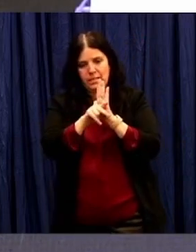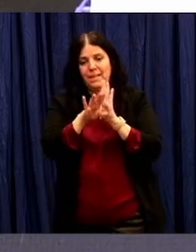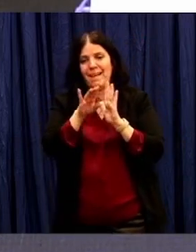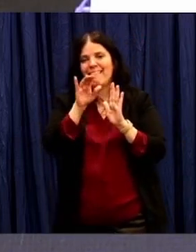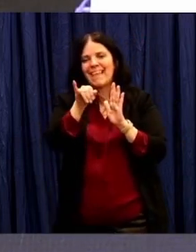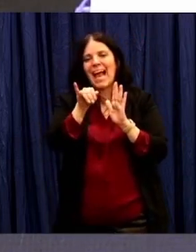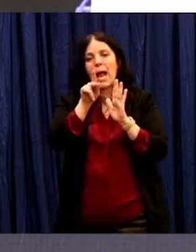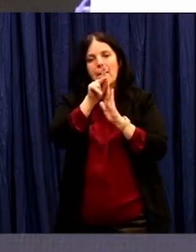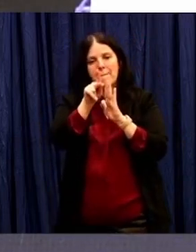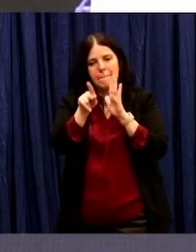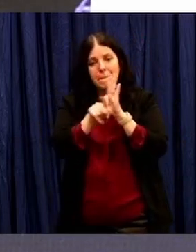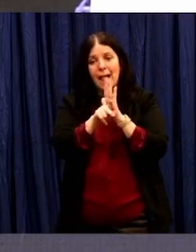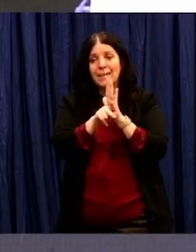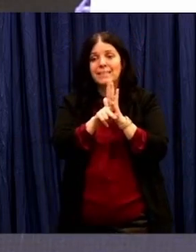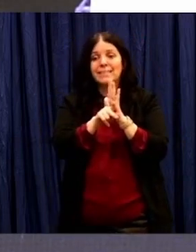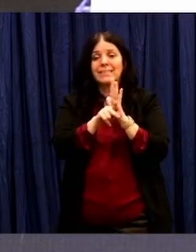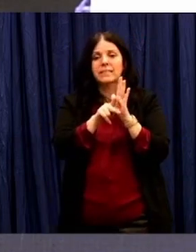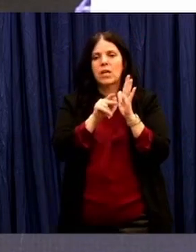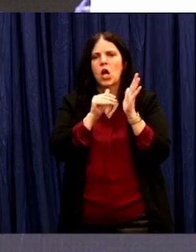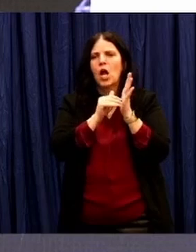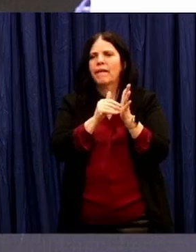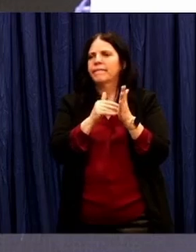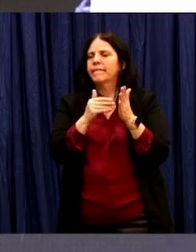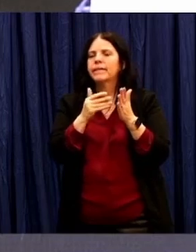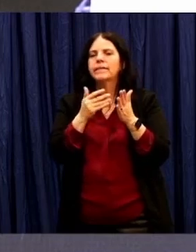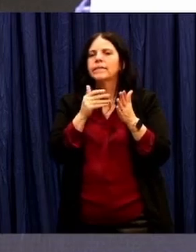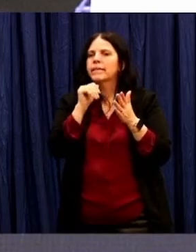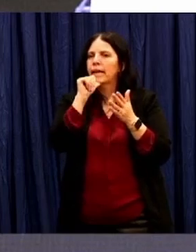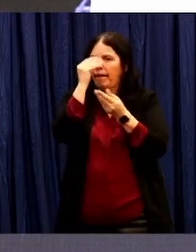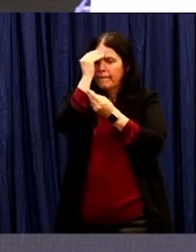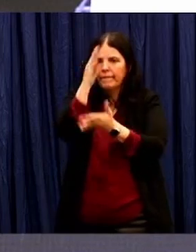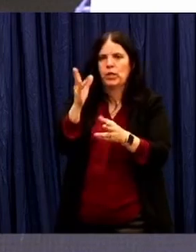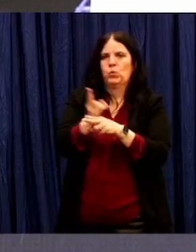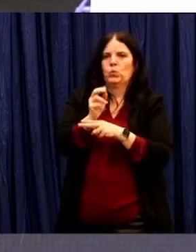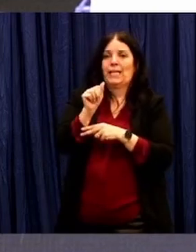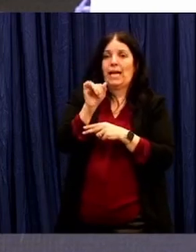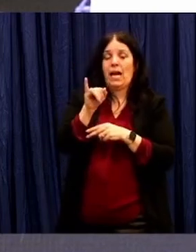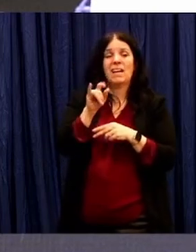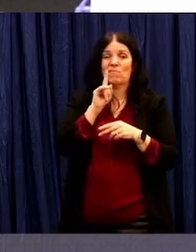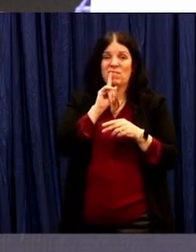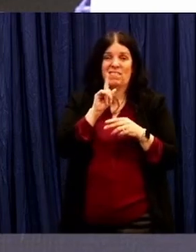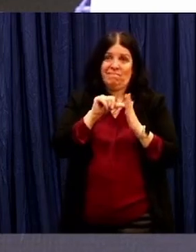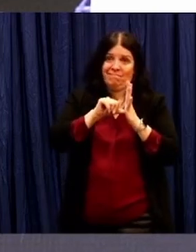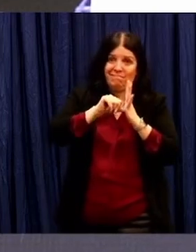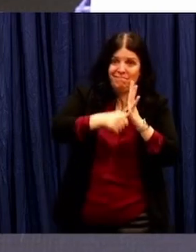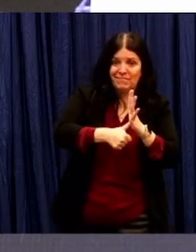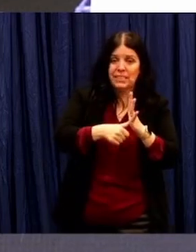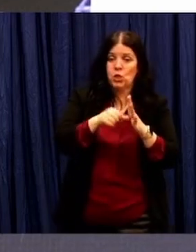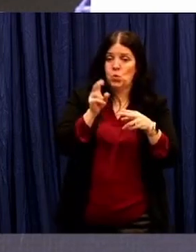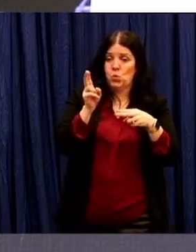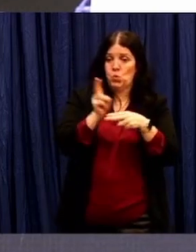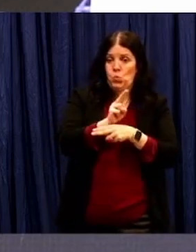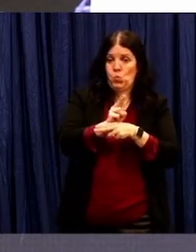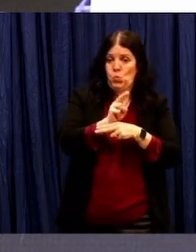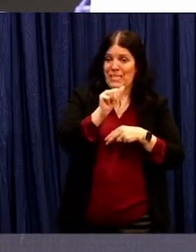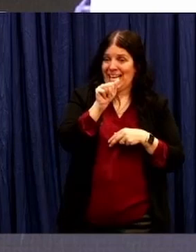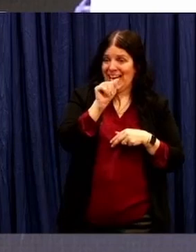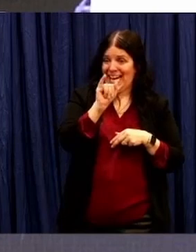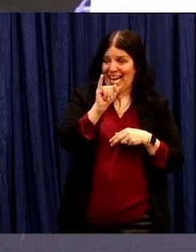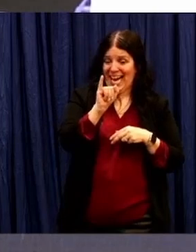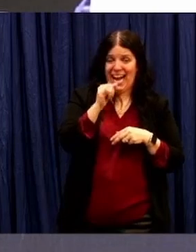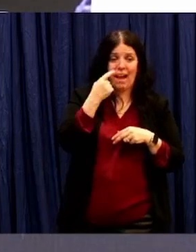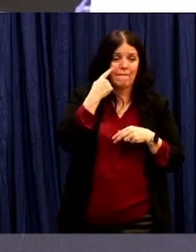very transparency, right? If you're using AI, make sure your consumers,